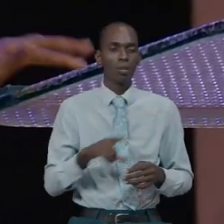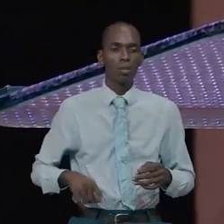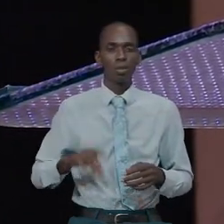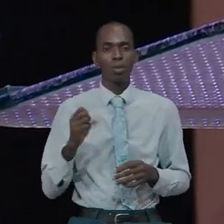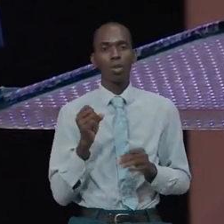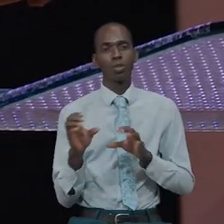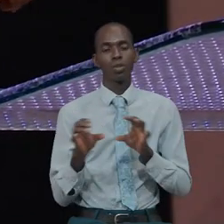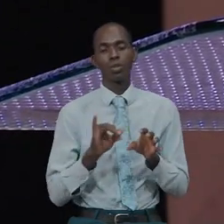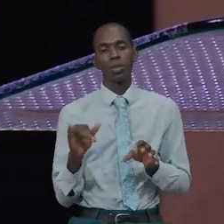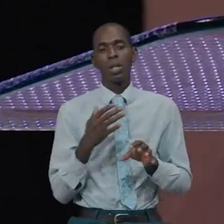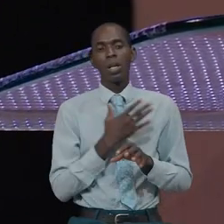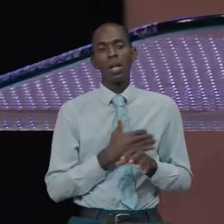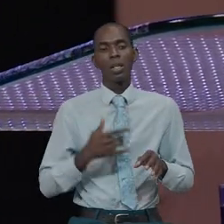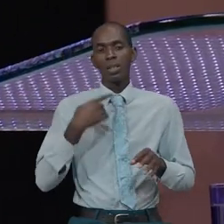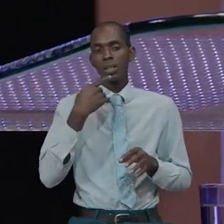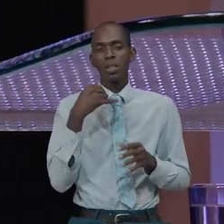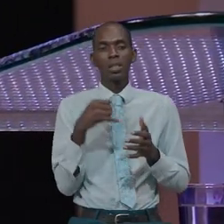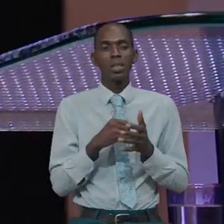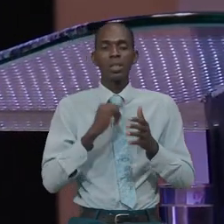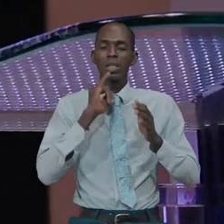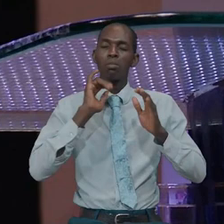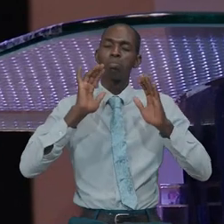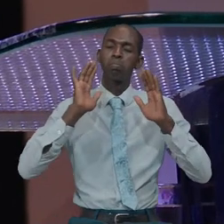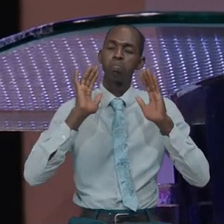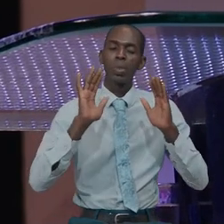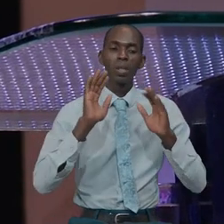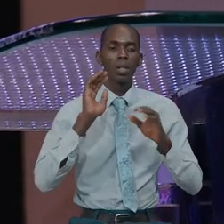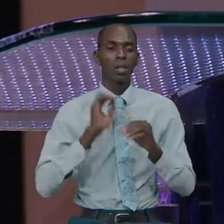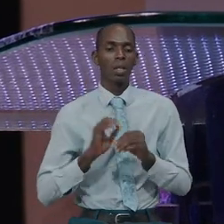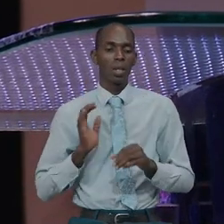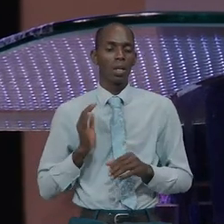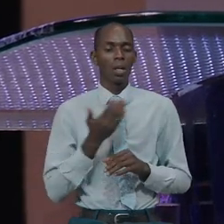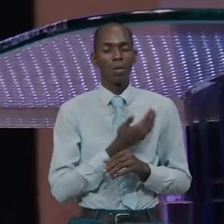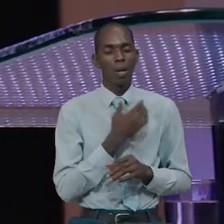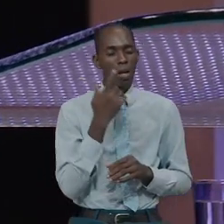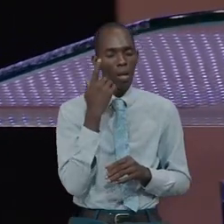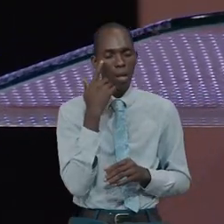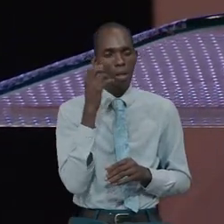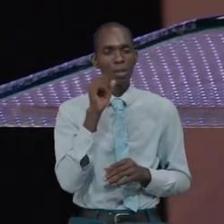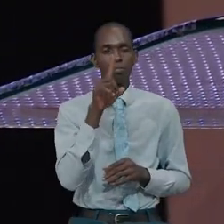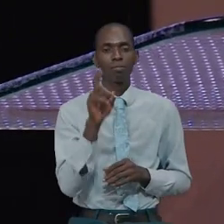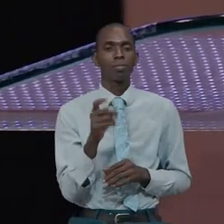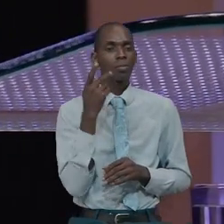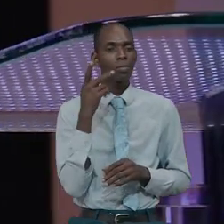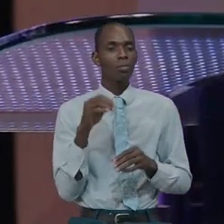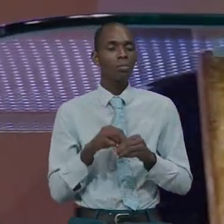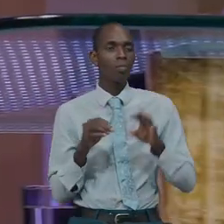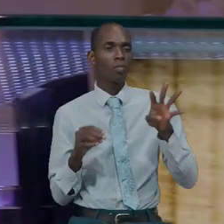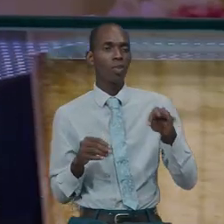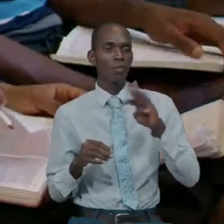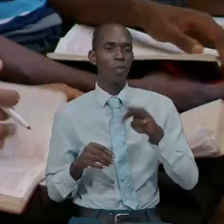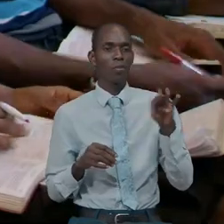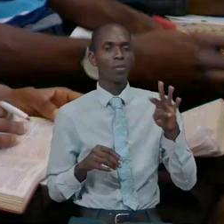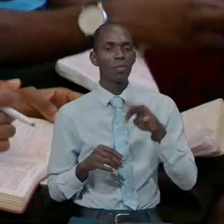doing. And then it says, it is marvelous in our eyes. Look at verse 44. In verse